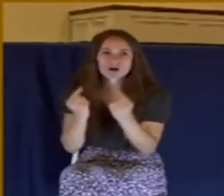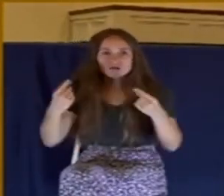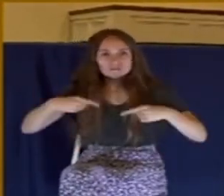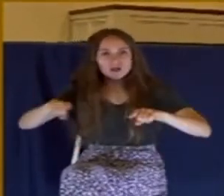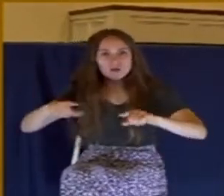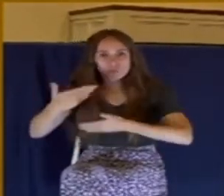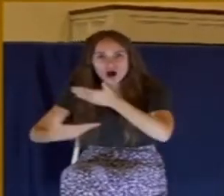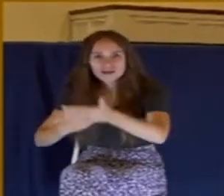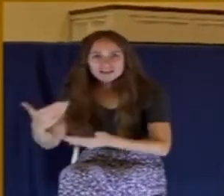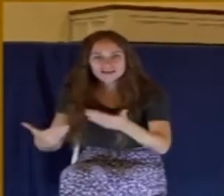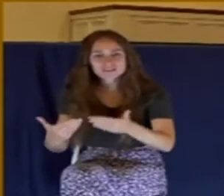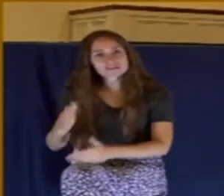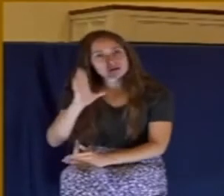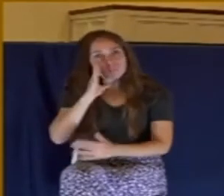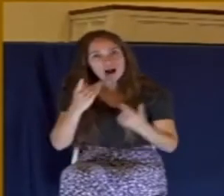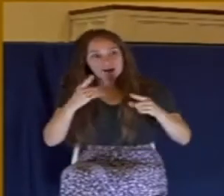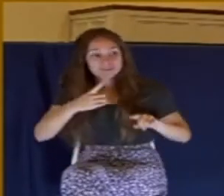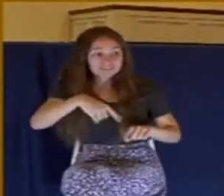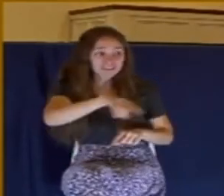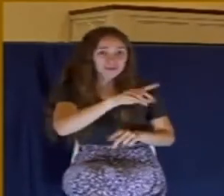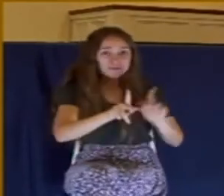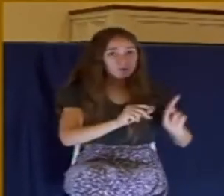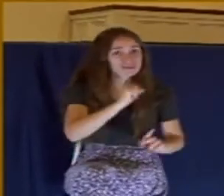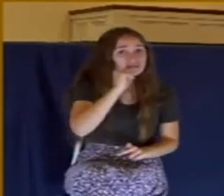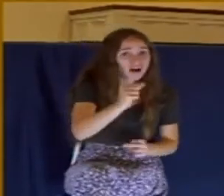Boy, it's going to be really hard on them.